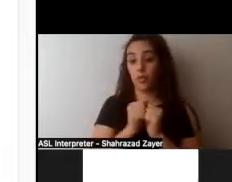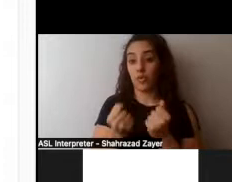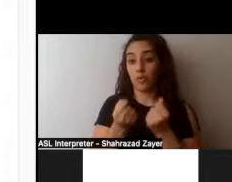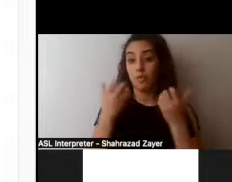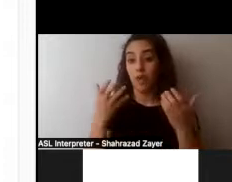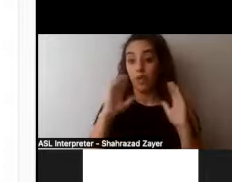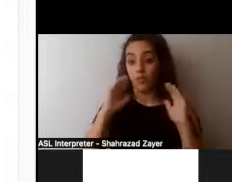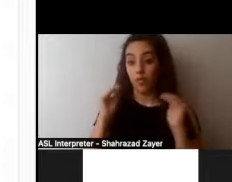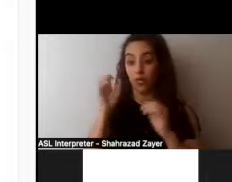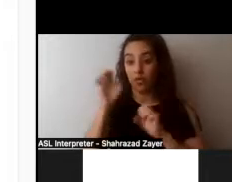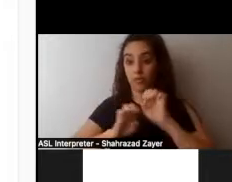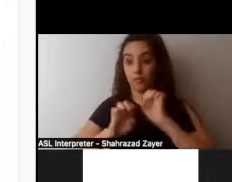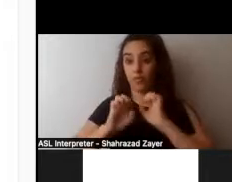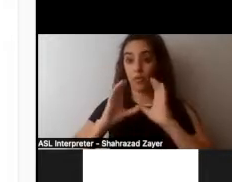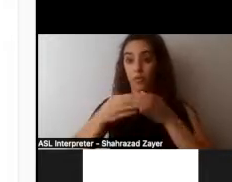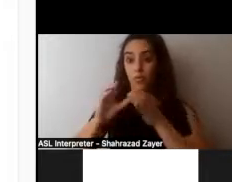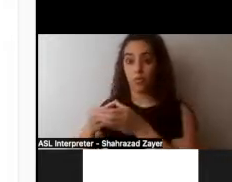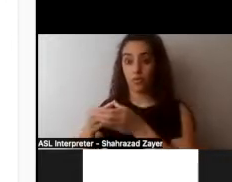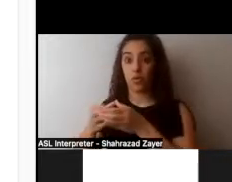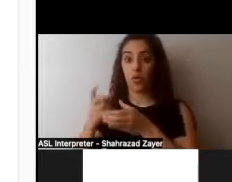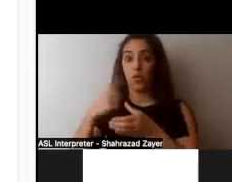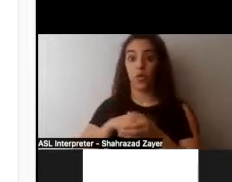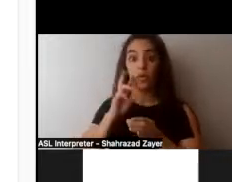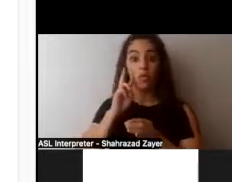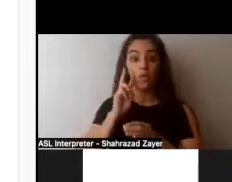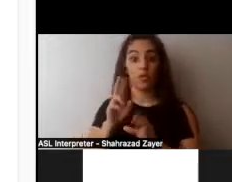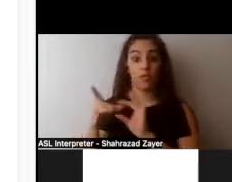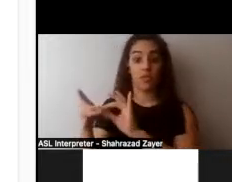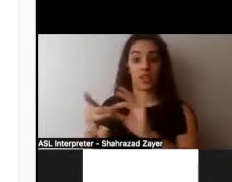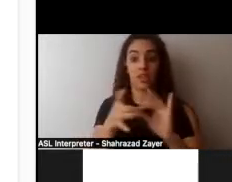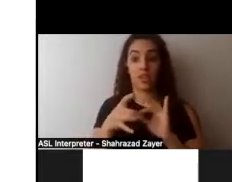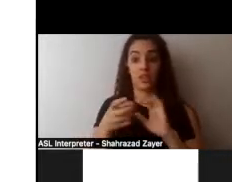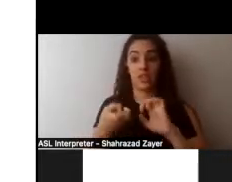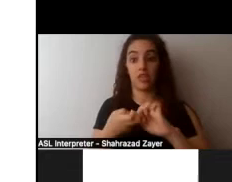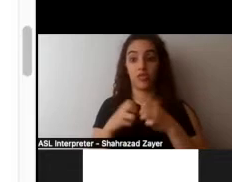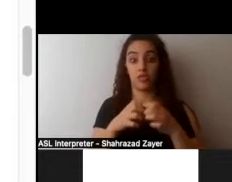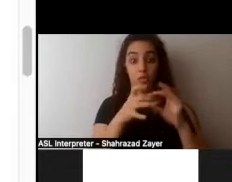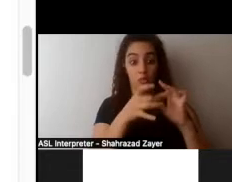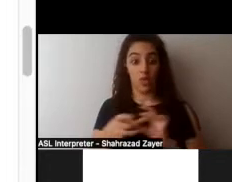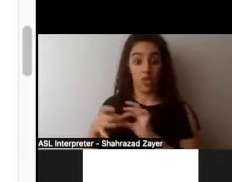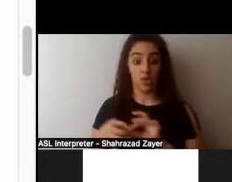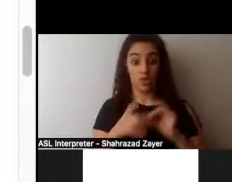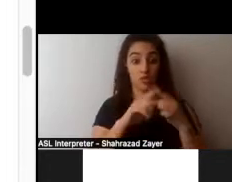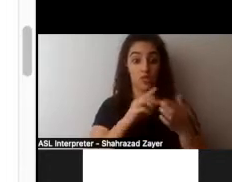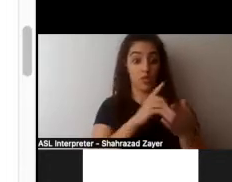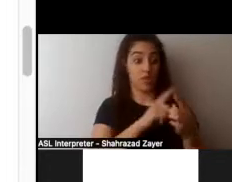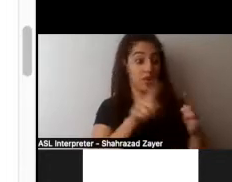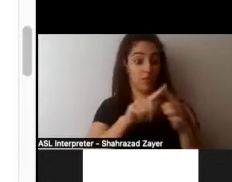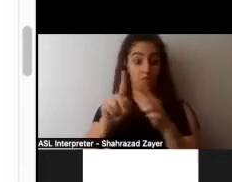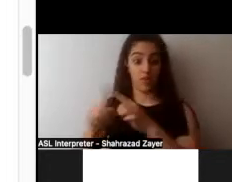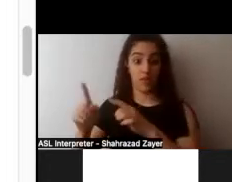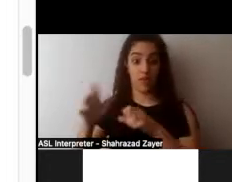we've also looked at the connected issues relating to these different areas across digital